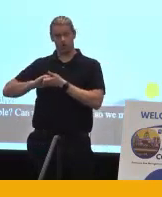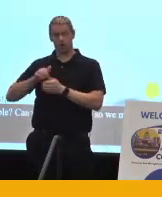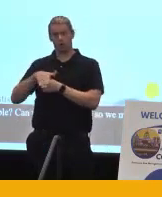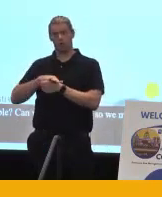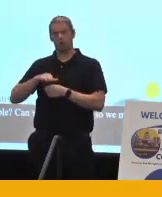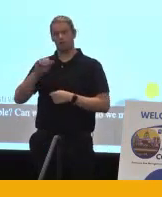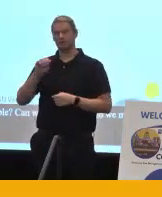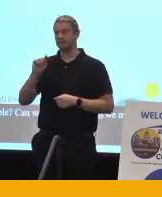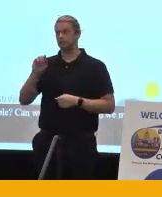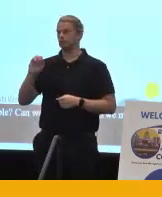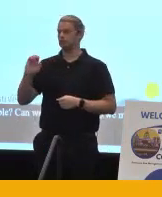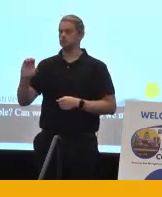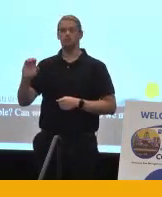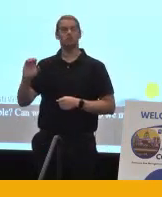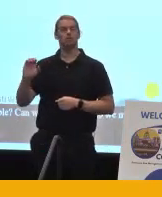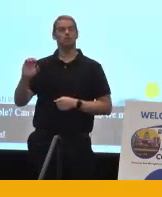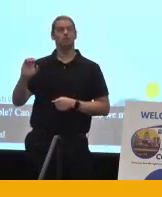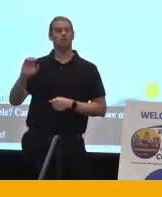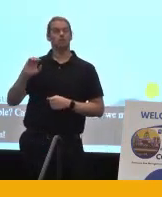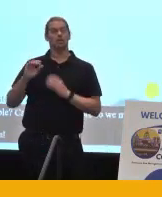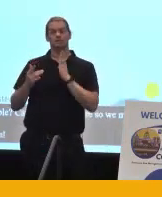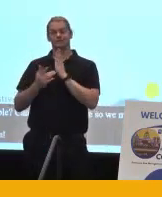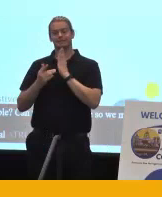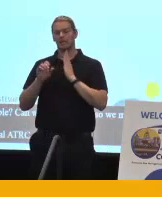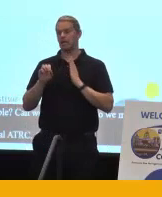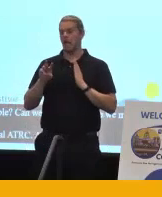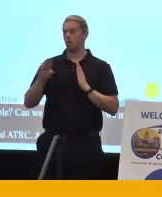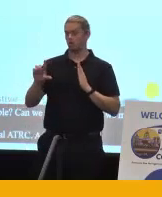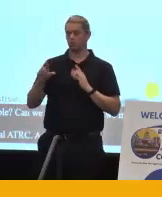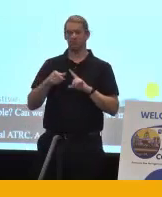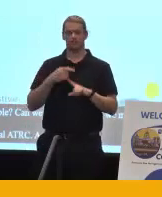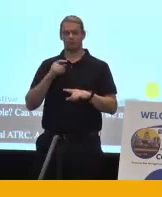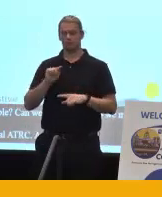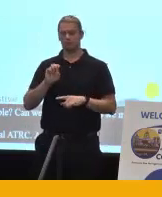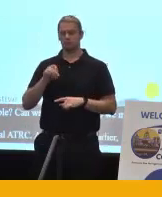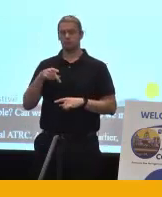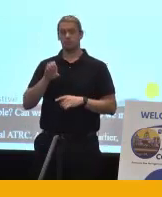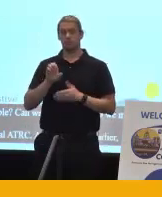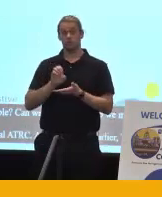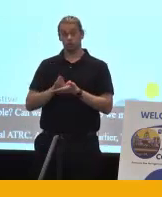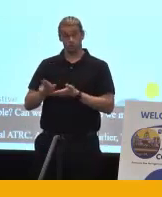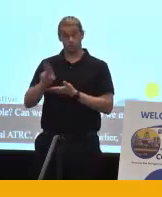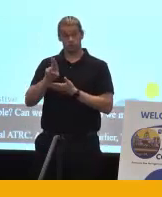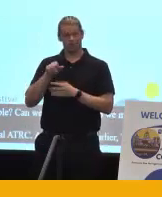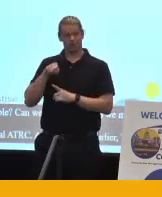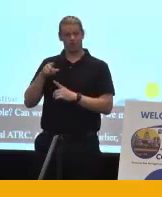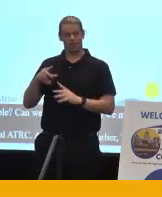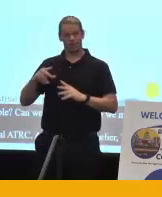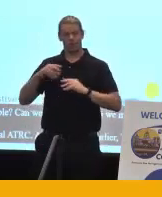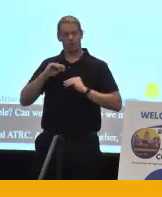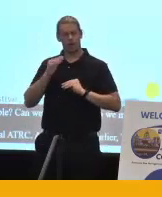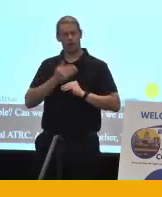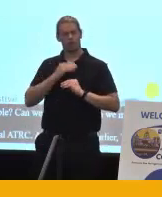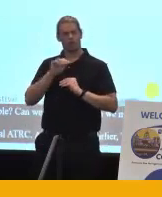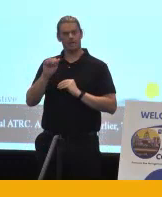had mentioned earlier, TechOwl out of Temple holds they're the state AT program.